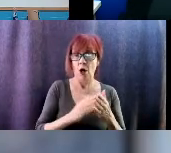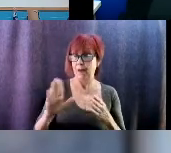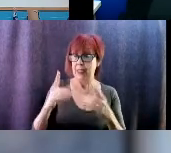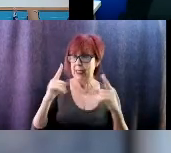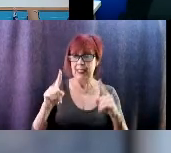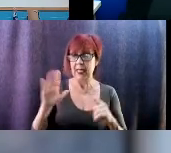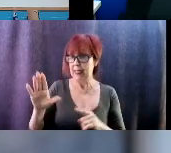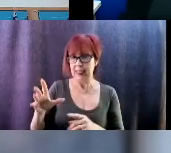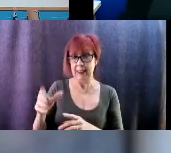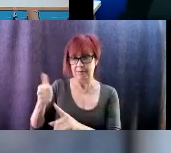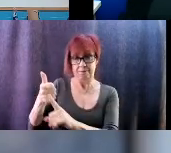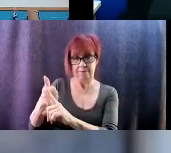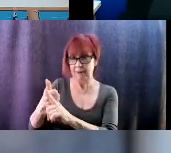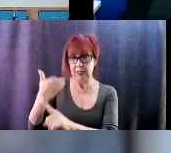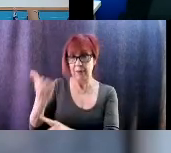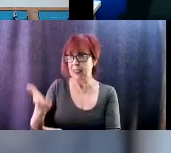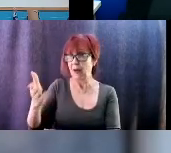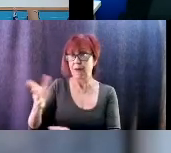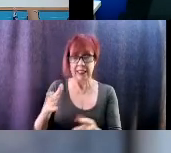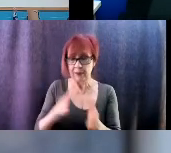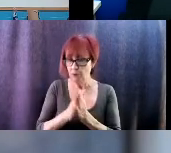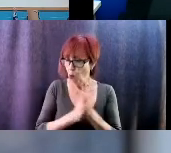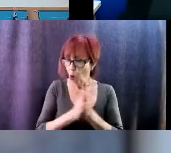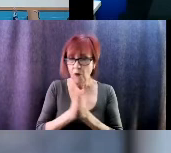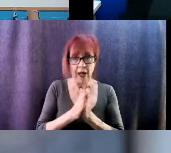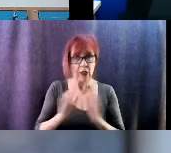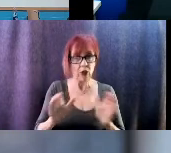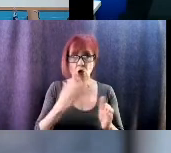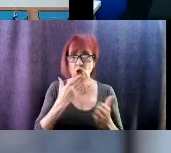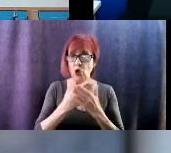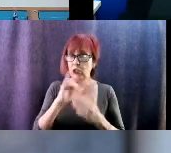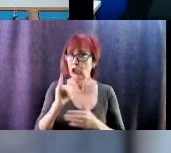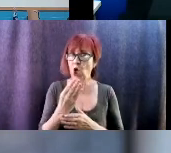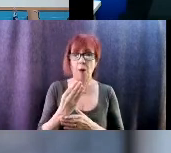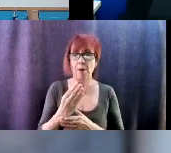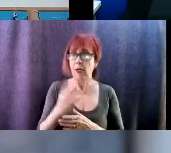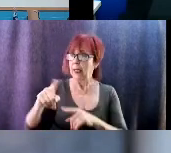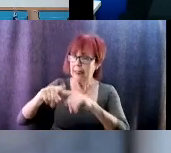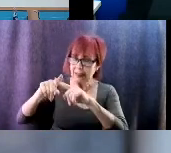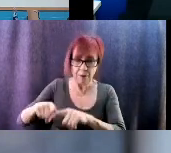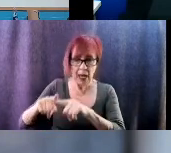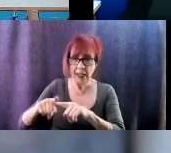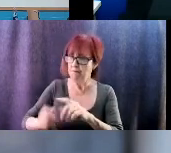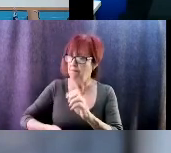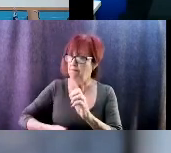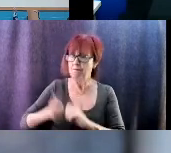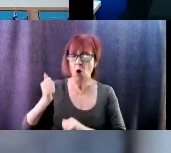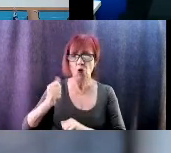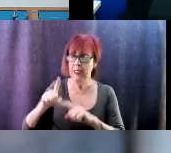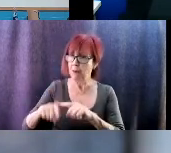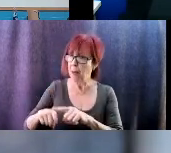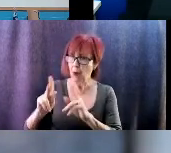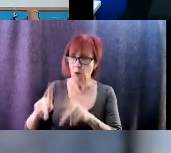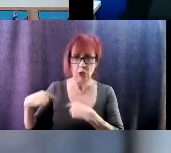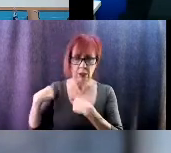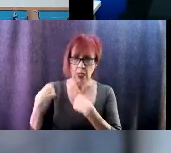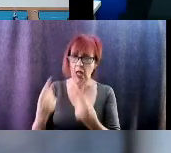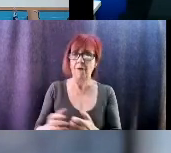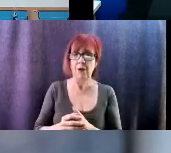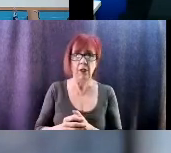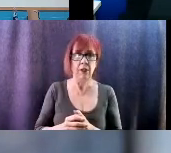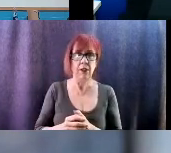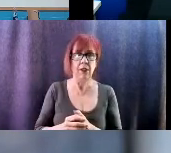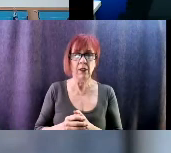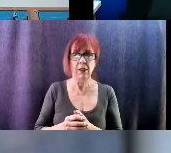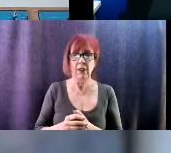driven in a good sort of way to do a good job. He's the most dependable person you'll ever meet. I think in high school,